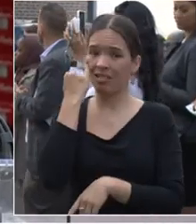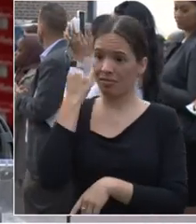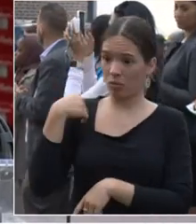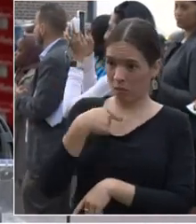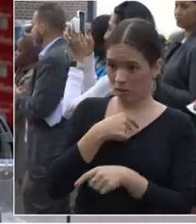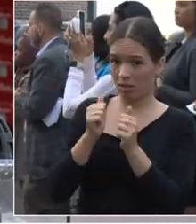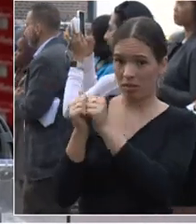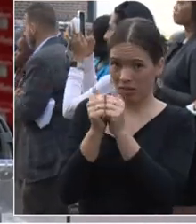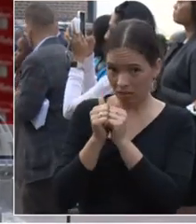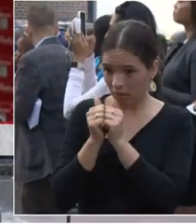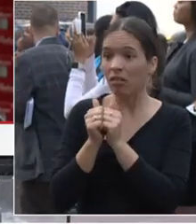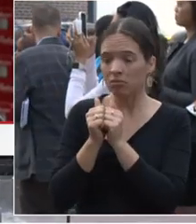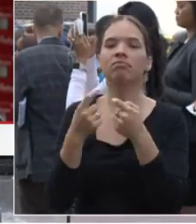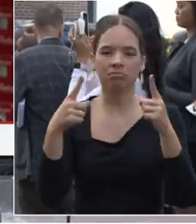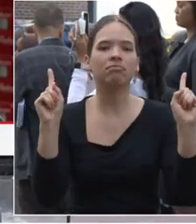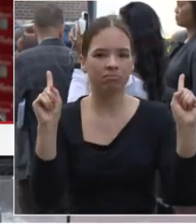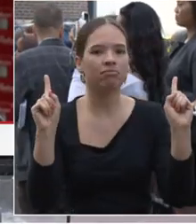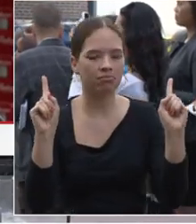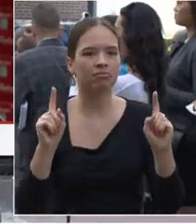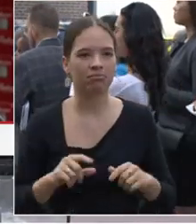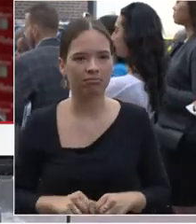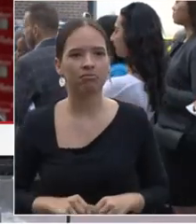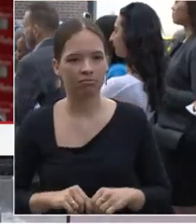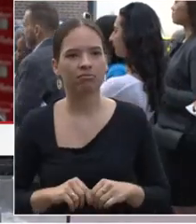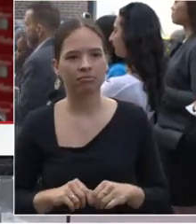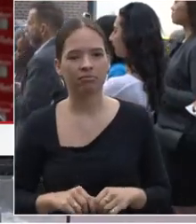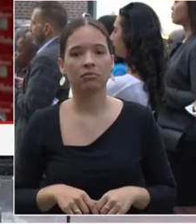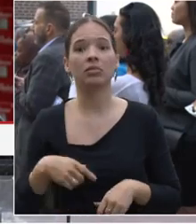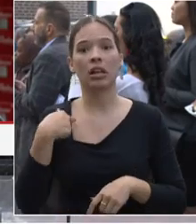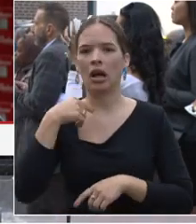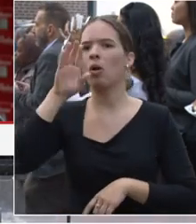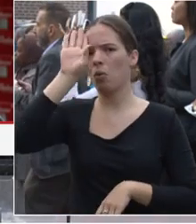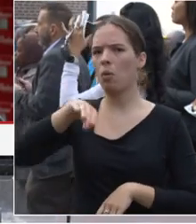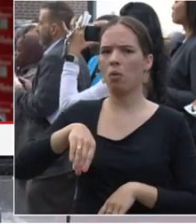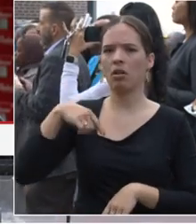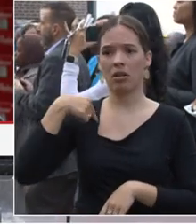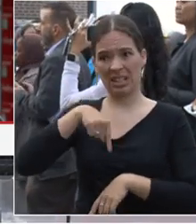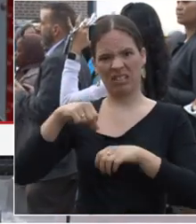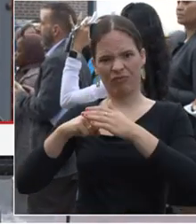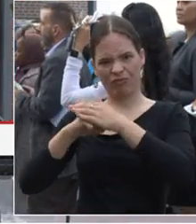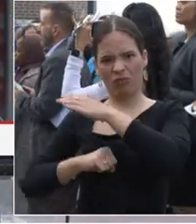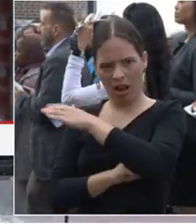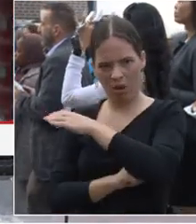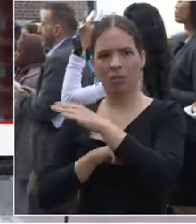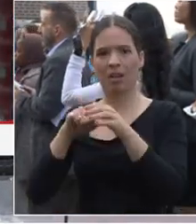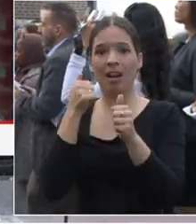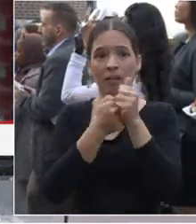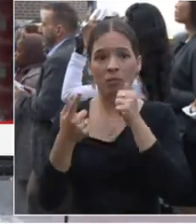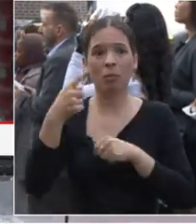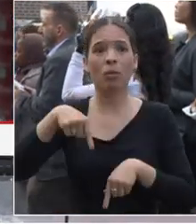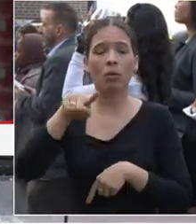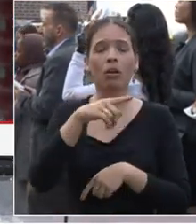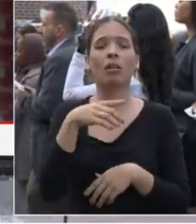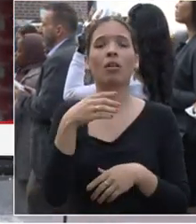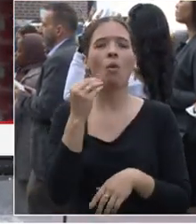together. Because we know that the foundation of every home is good food.